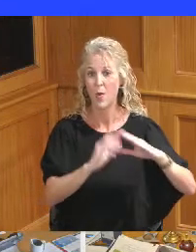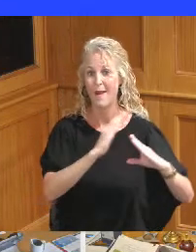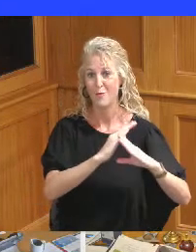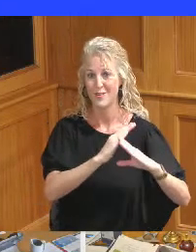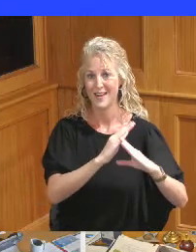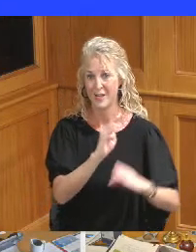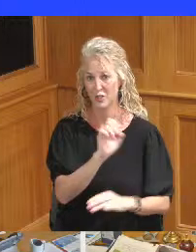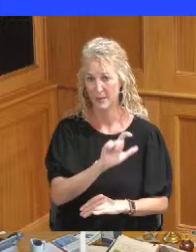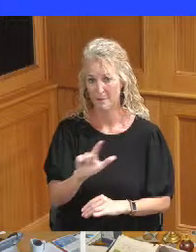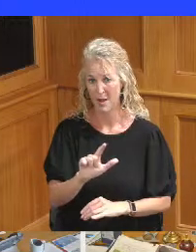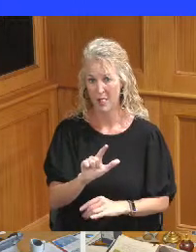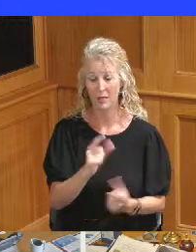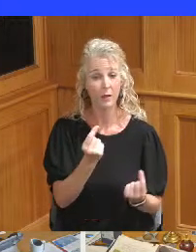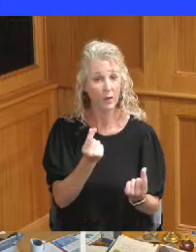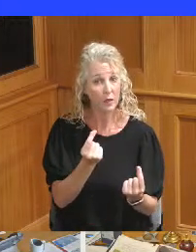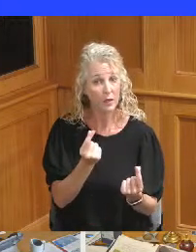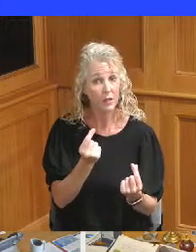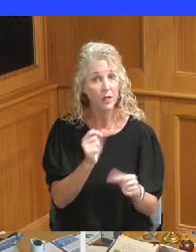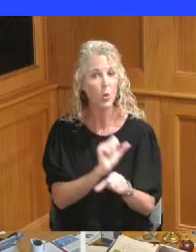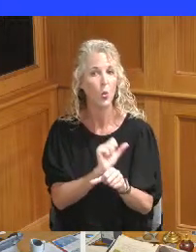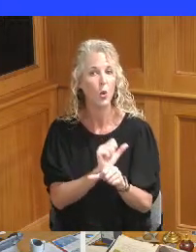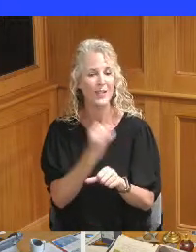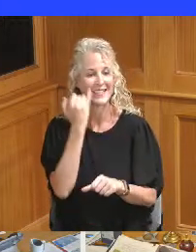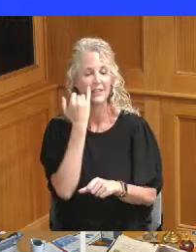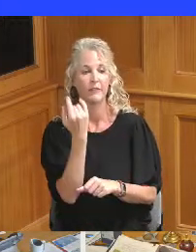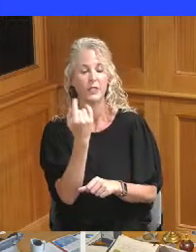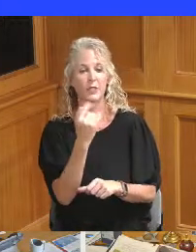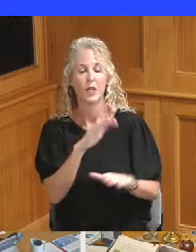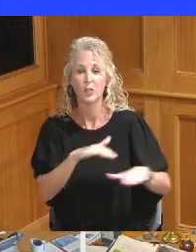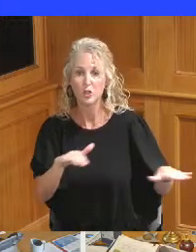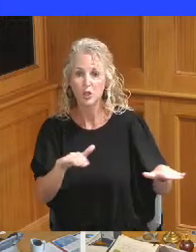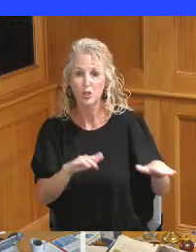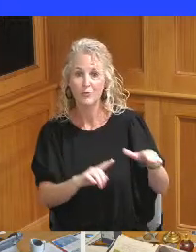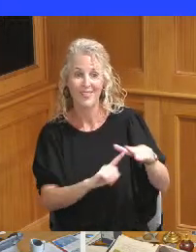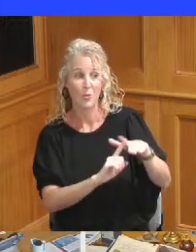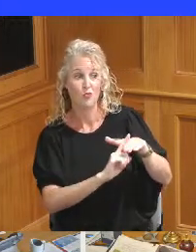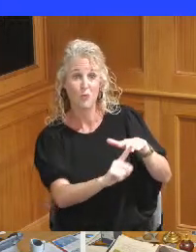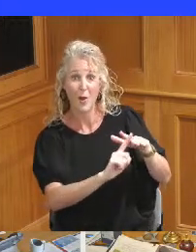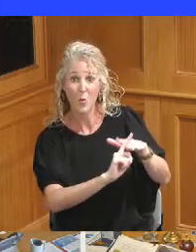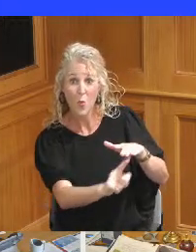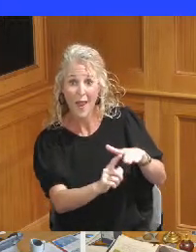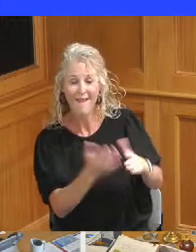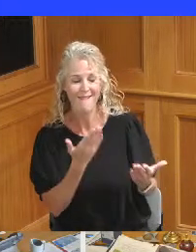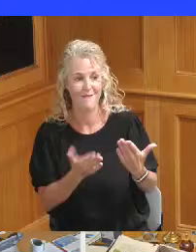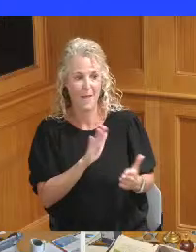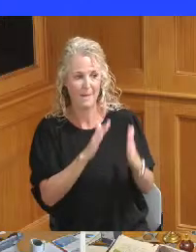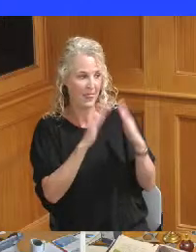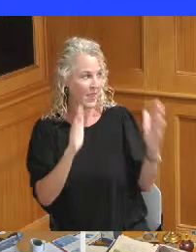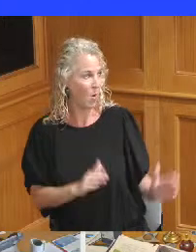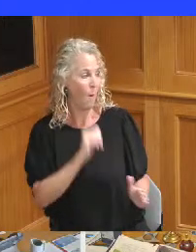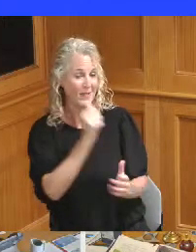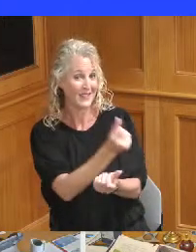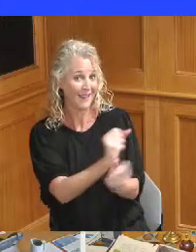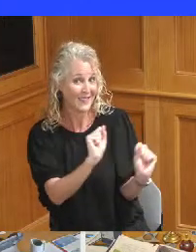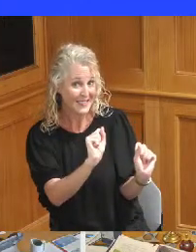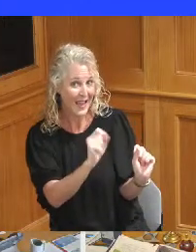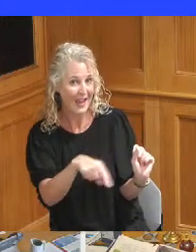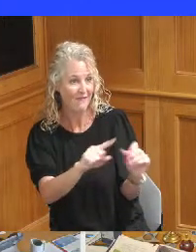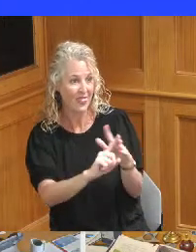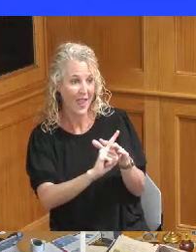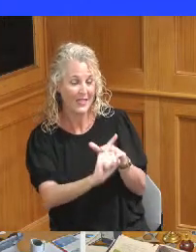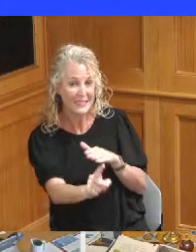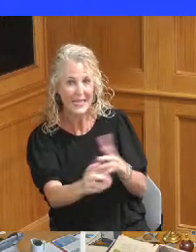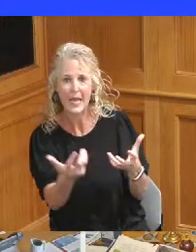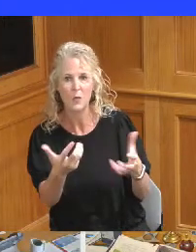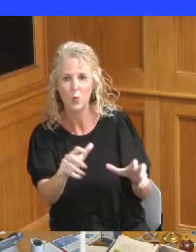Bill, which is working for the decriminalization of youth who are running away to escape abusive households. The Sibling Connections